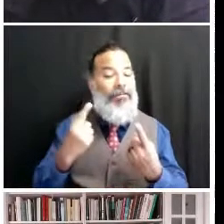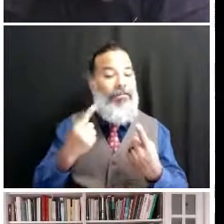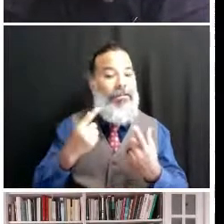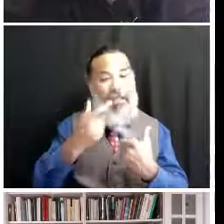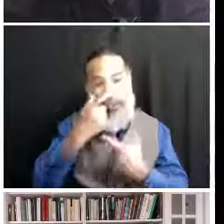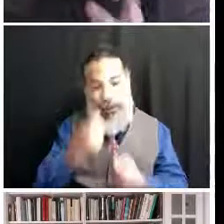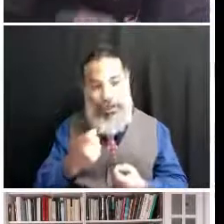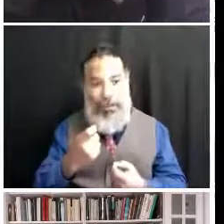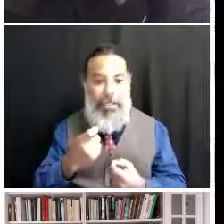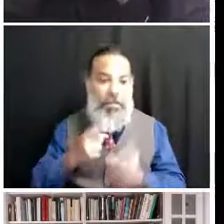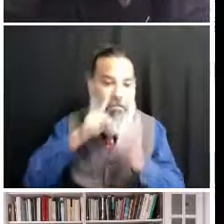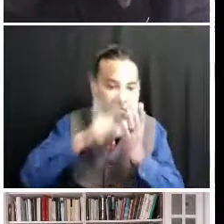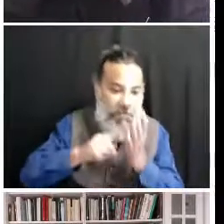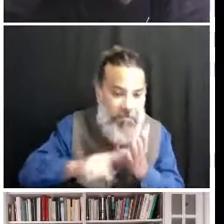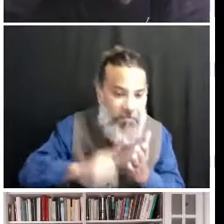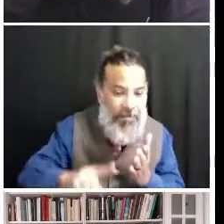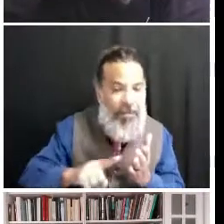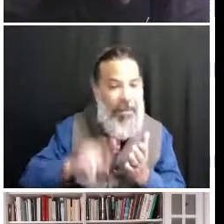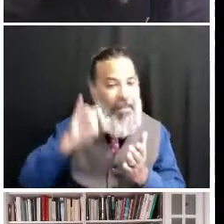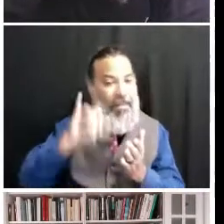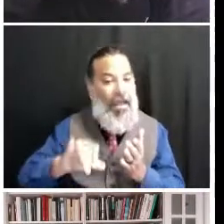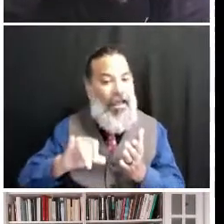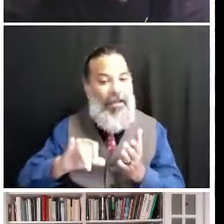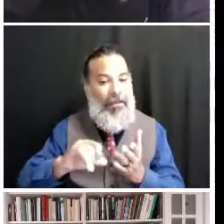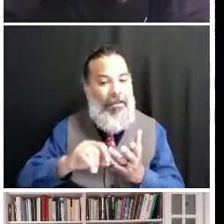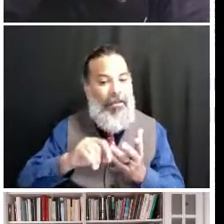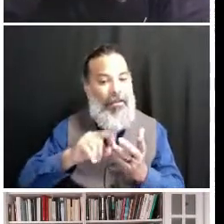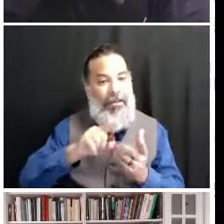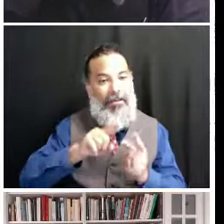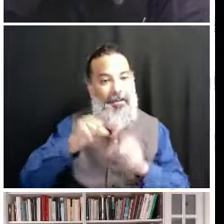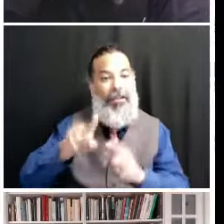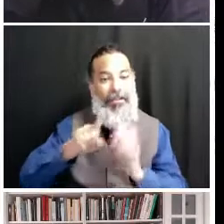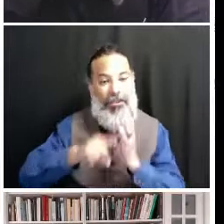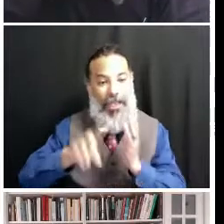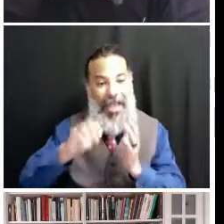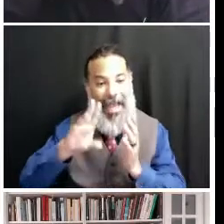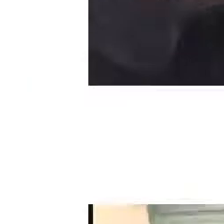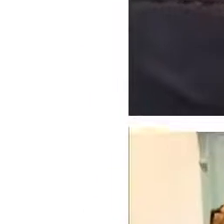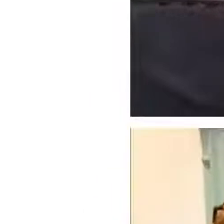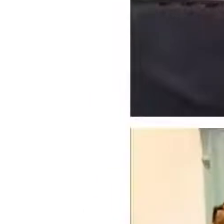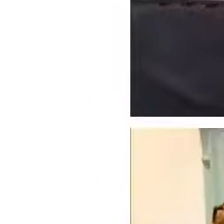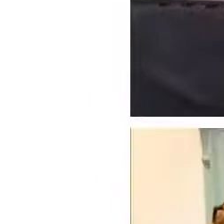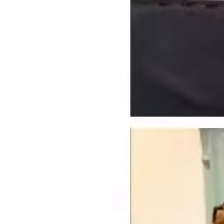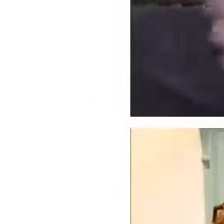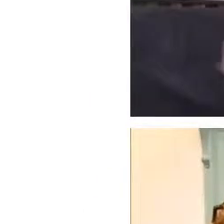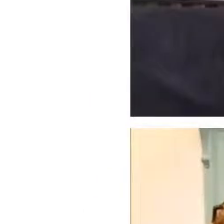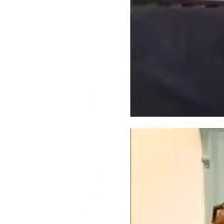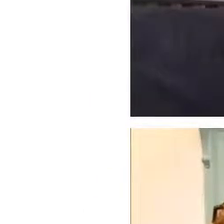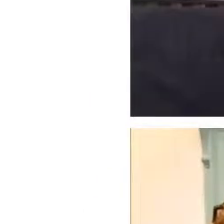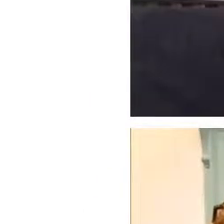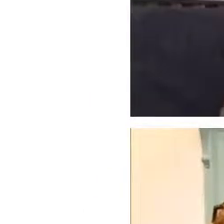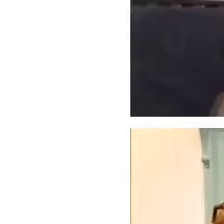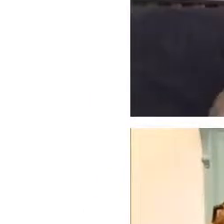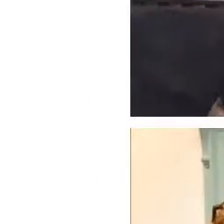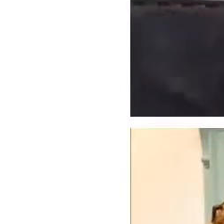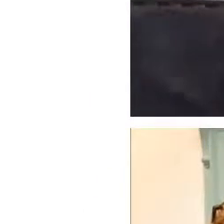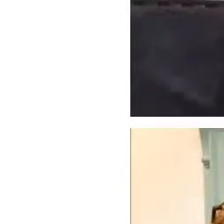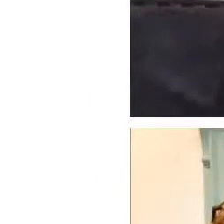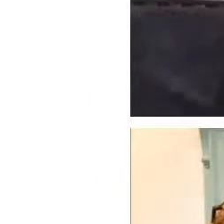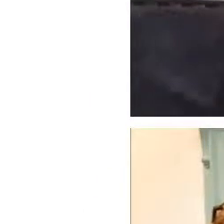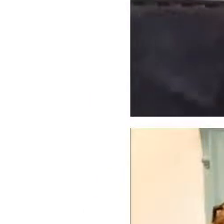in exploring that, you can either check us out at the garden, or you can visit us online at